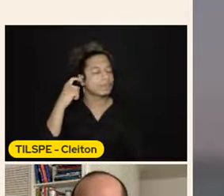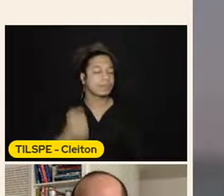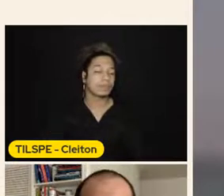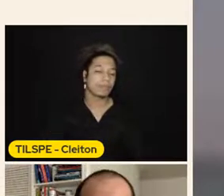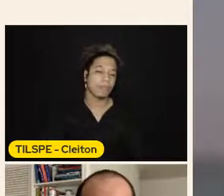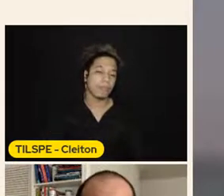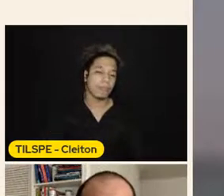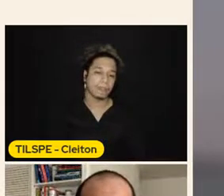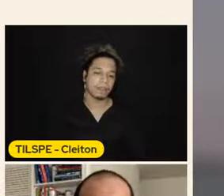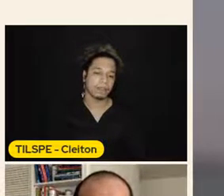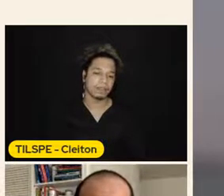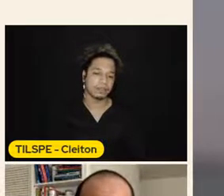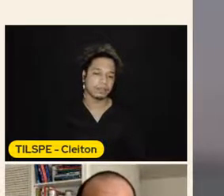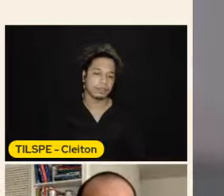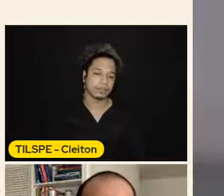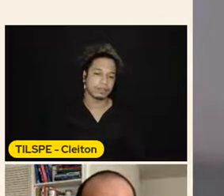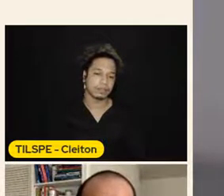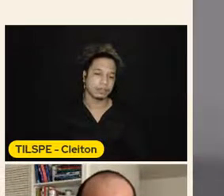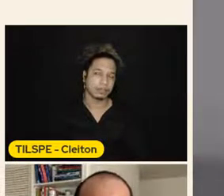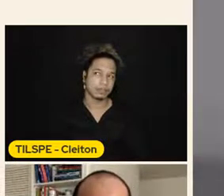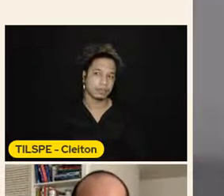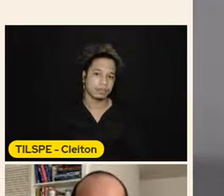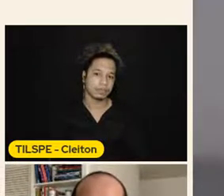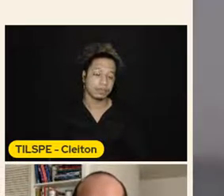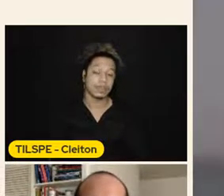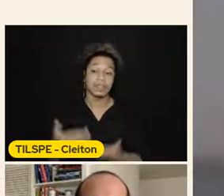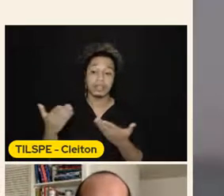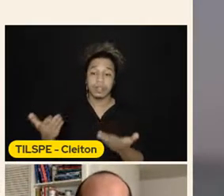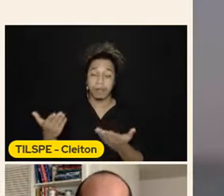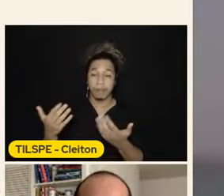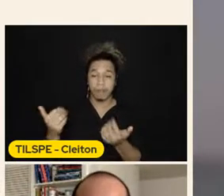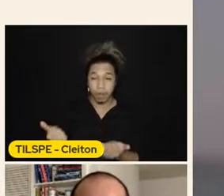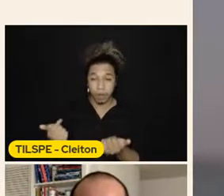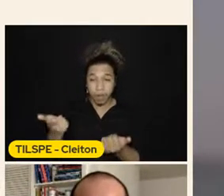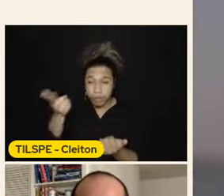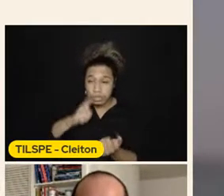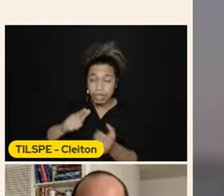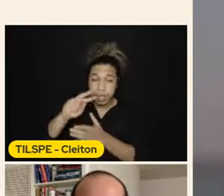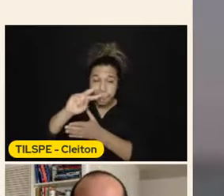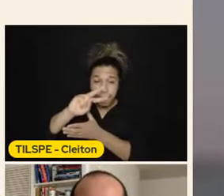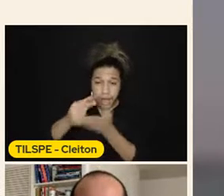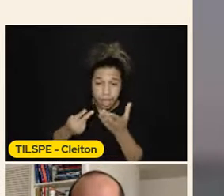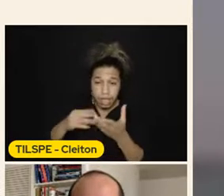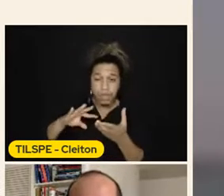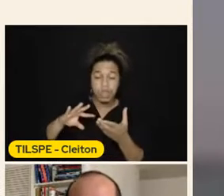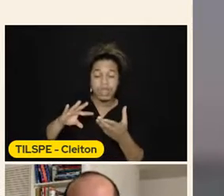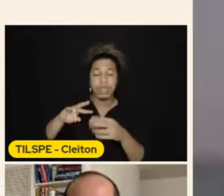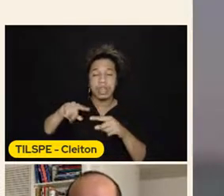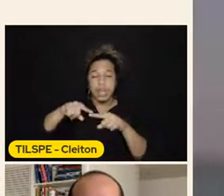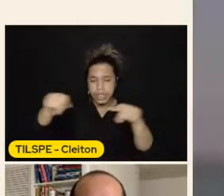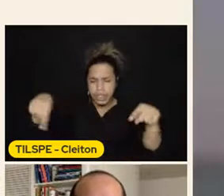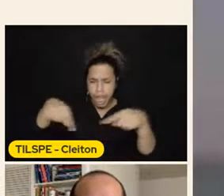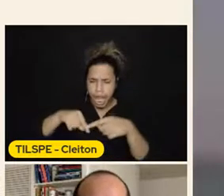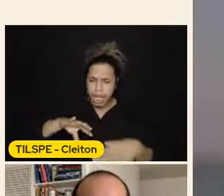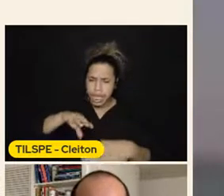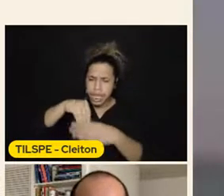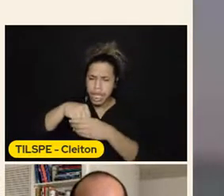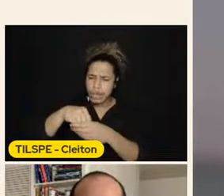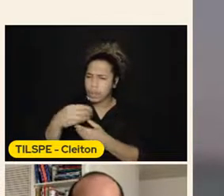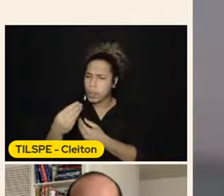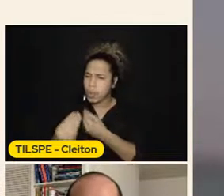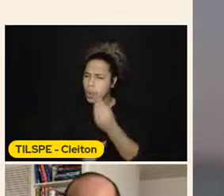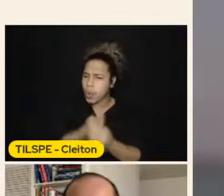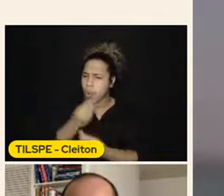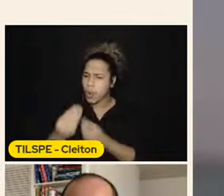instructional promotion of additive forms of bilingualism can challenge prevailing societal power